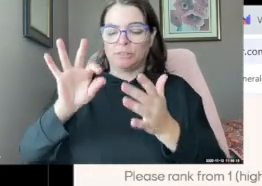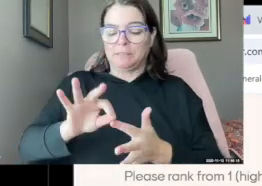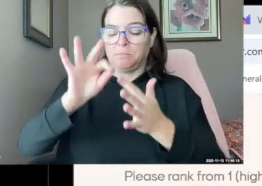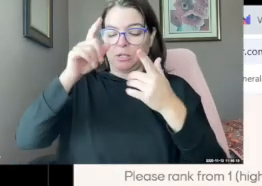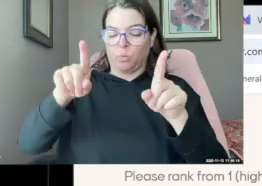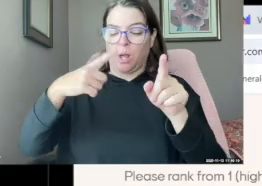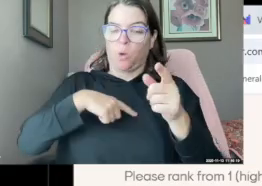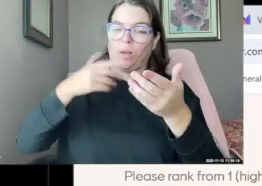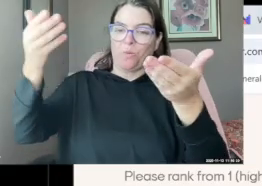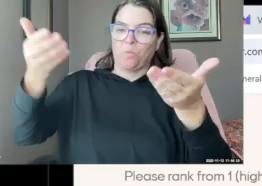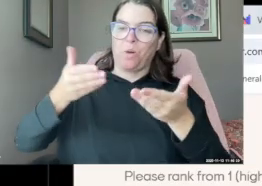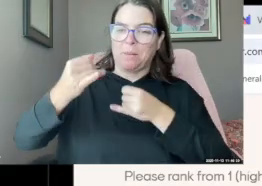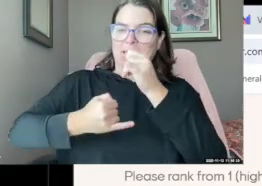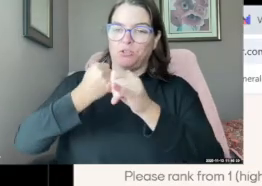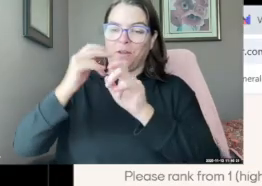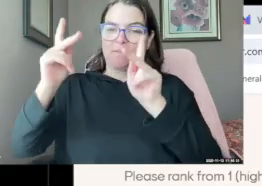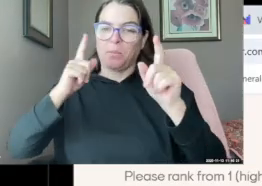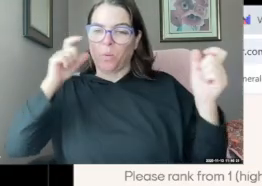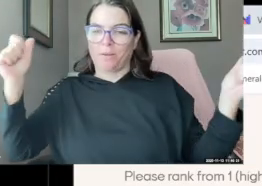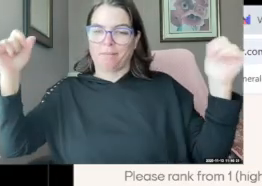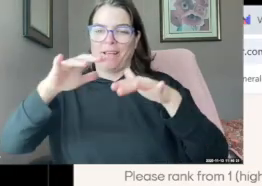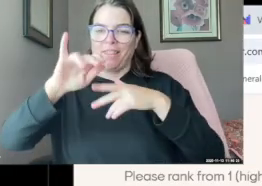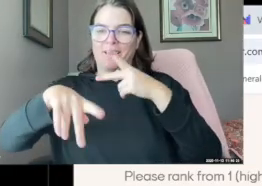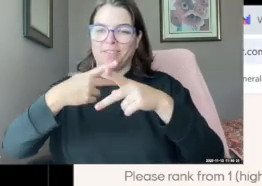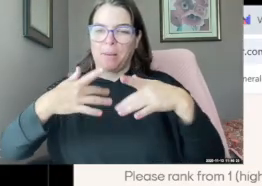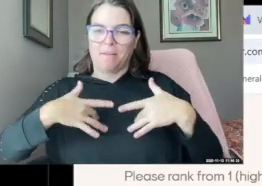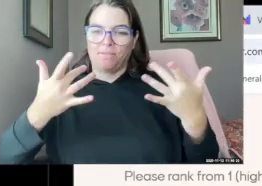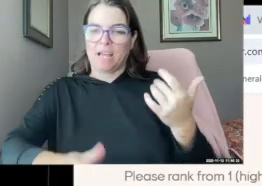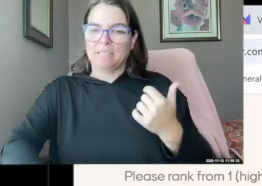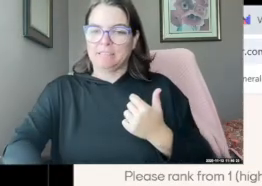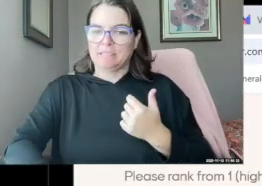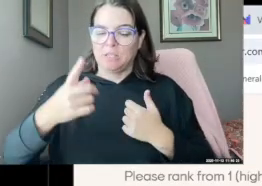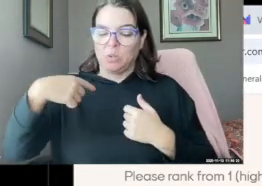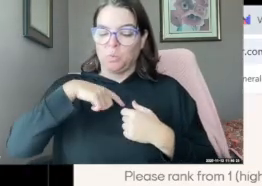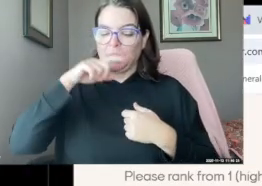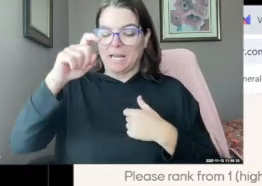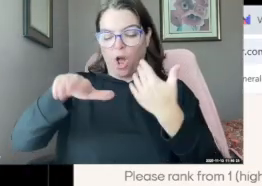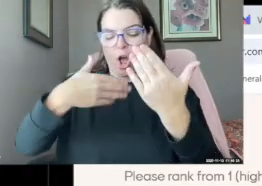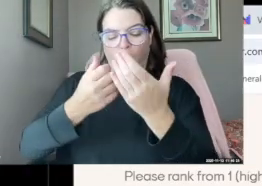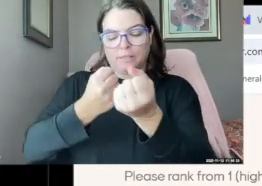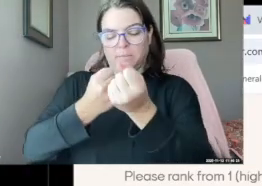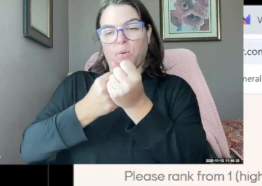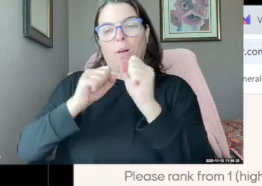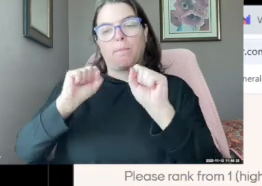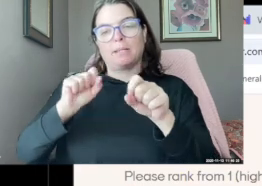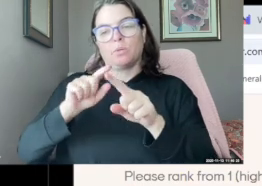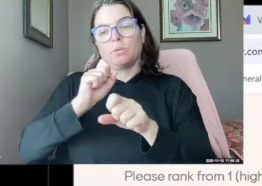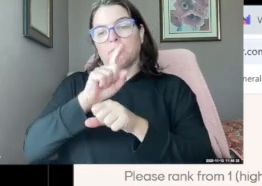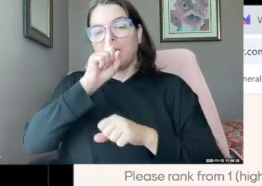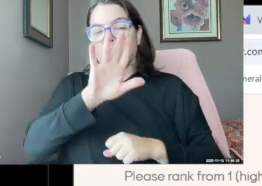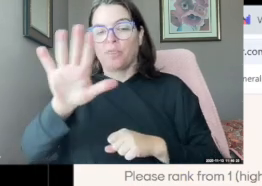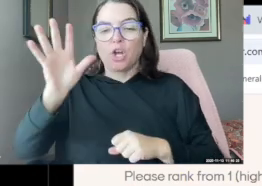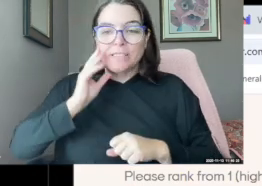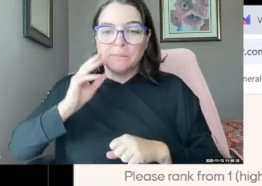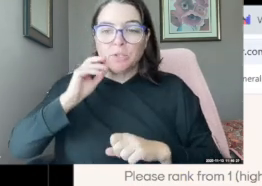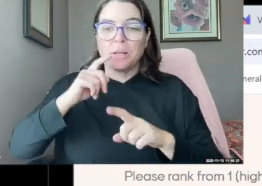in clean mobility options across the state, especially as we welcome international folks to are